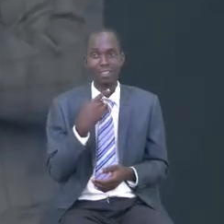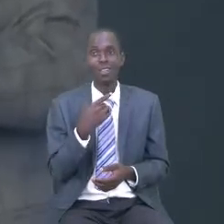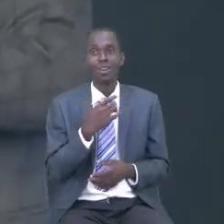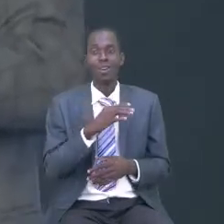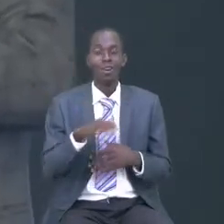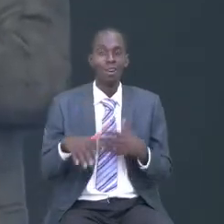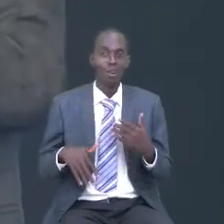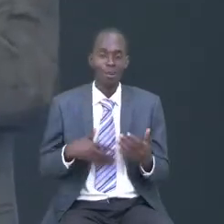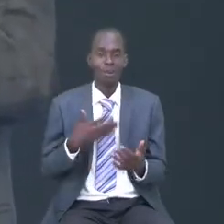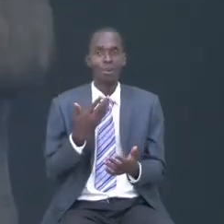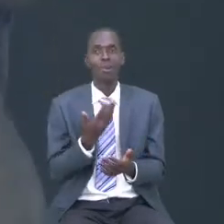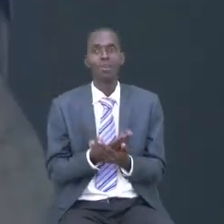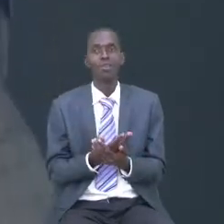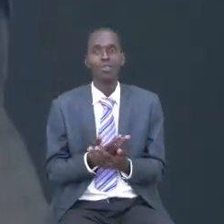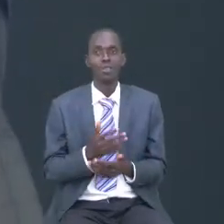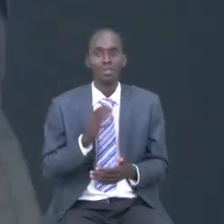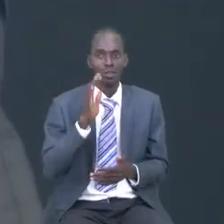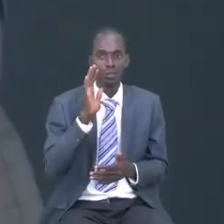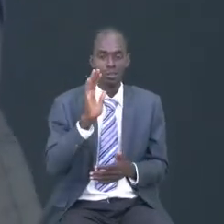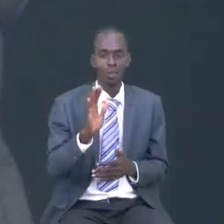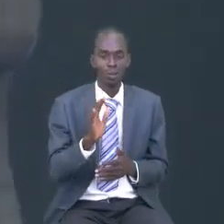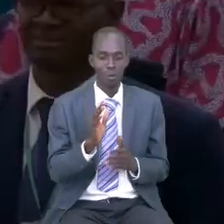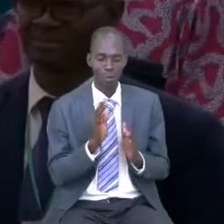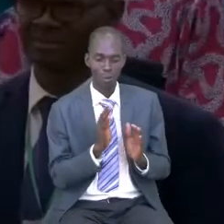set, Mark, tell me.